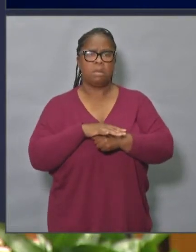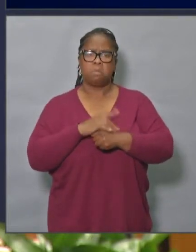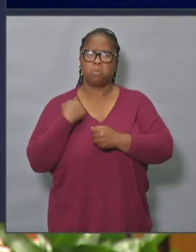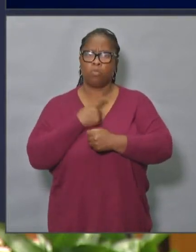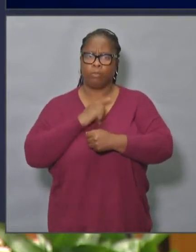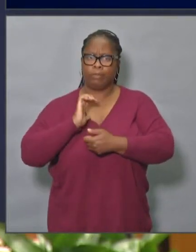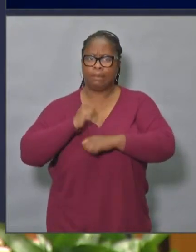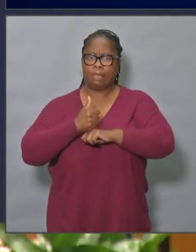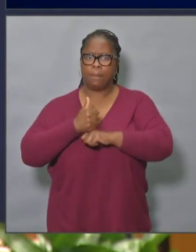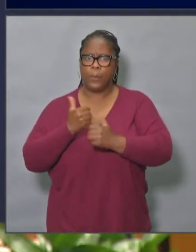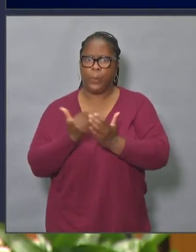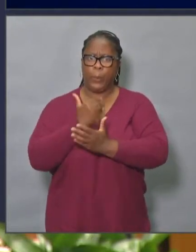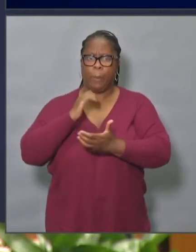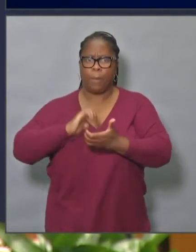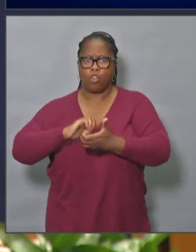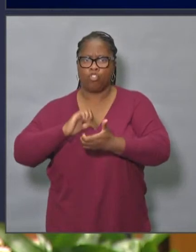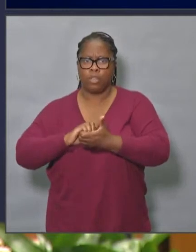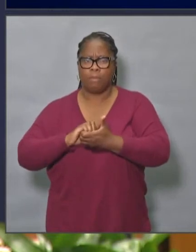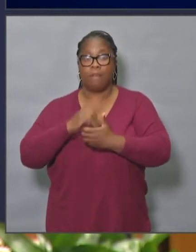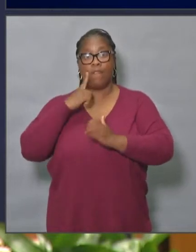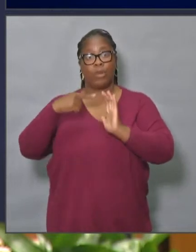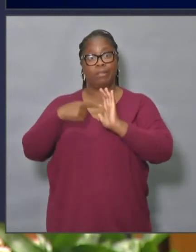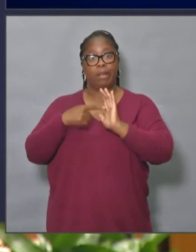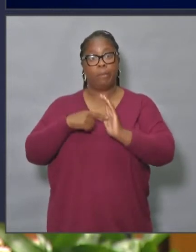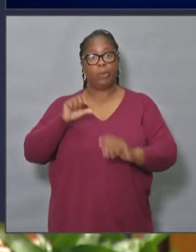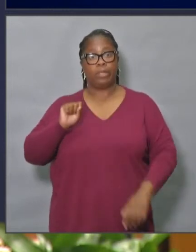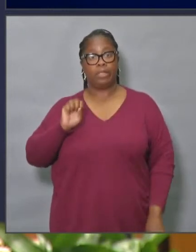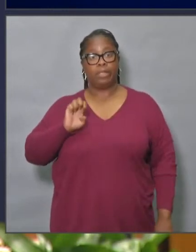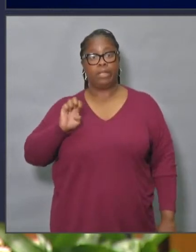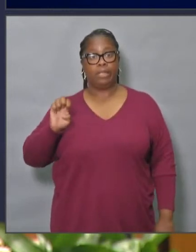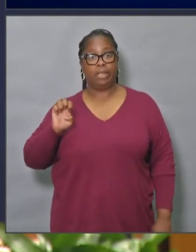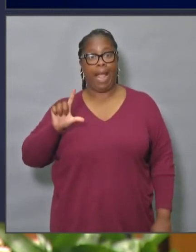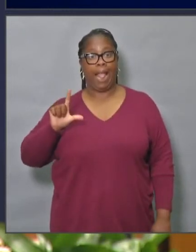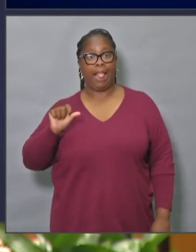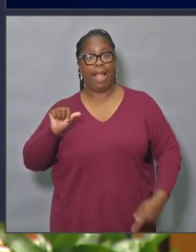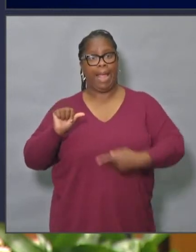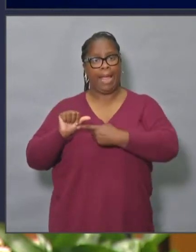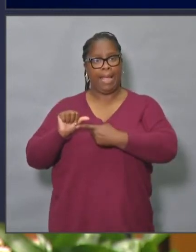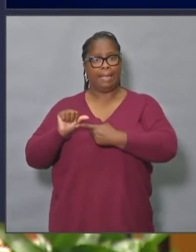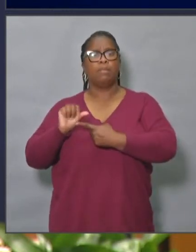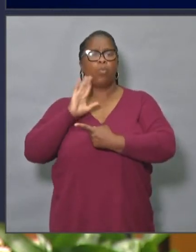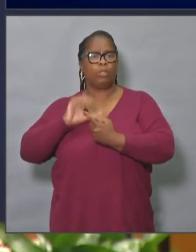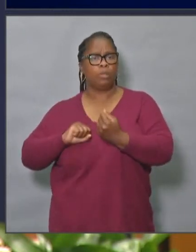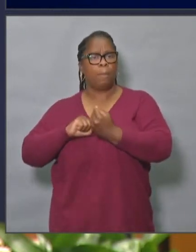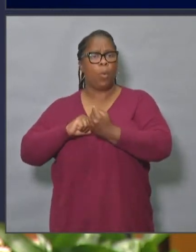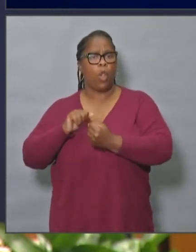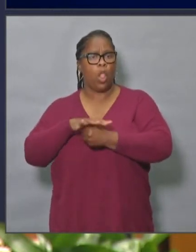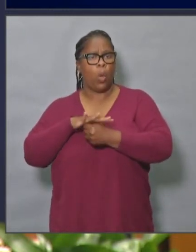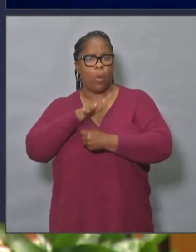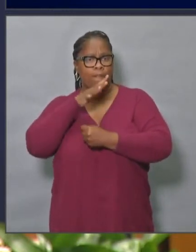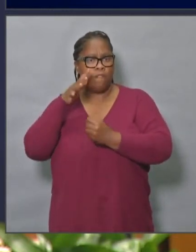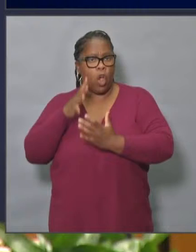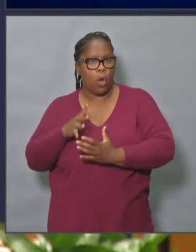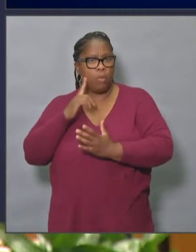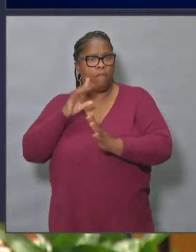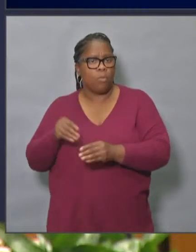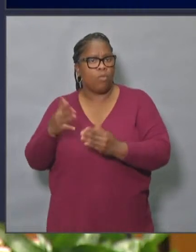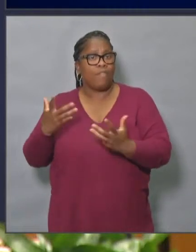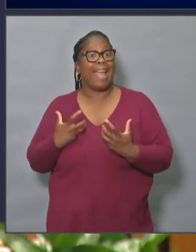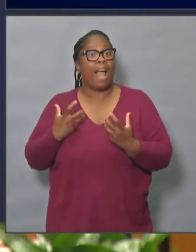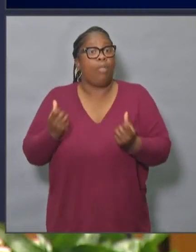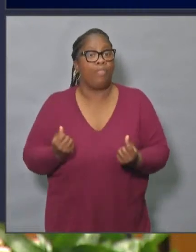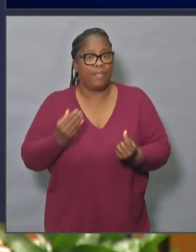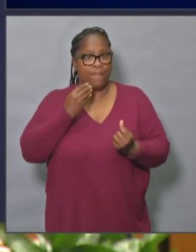with our partners like CEE LA to support local farmers and provide healthy food to residents. We have